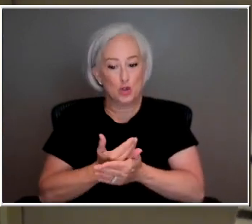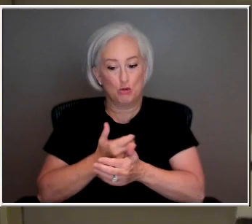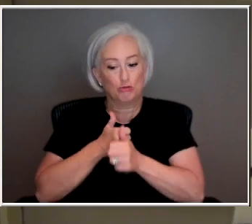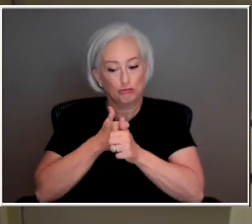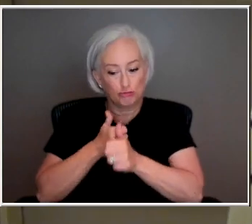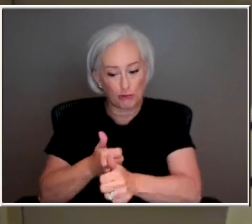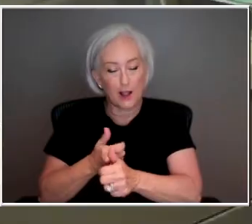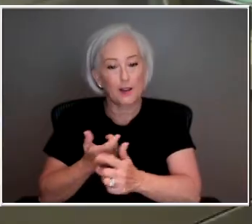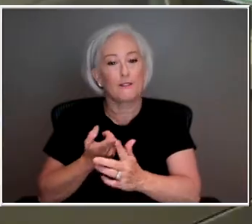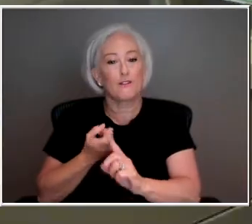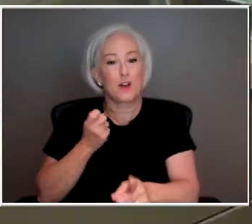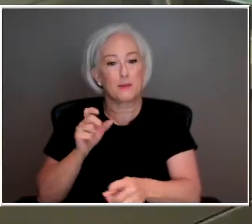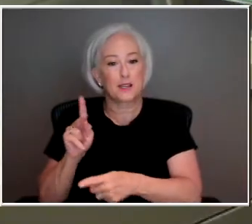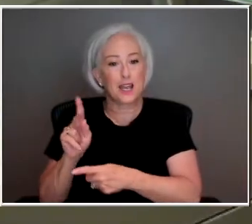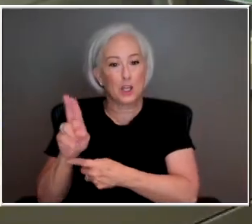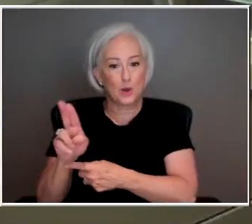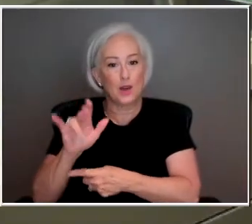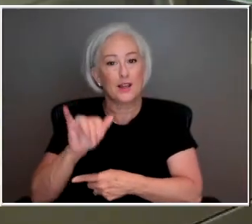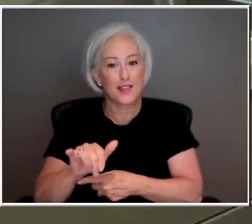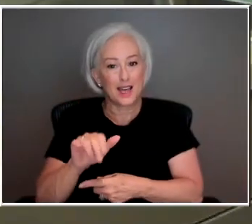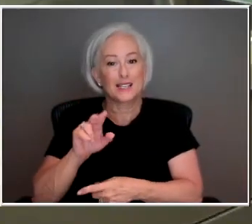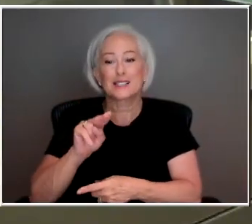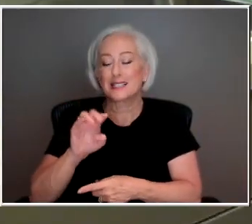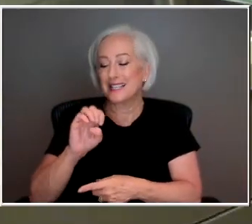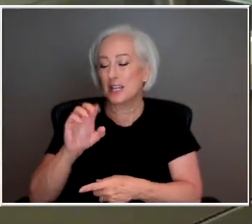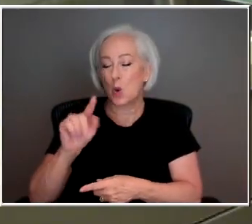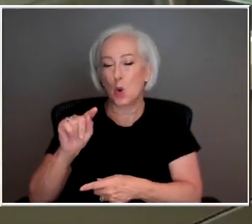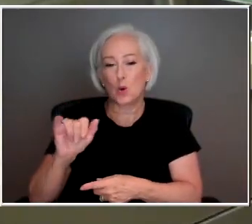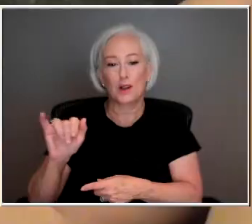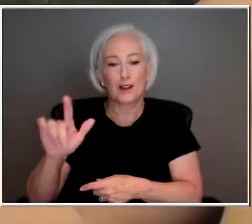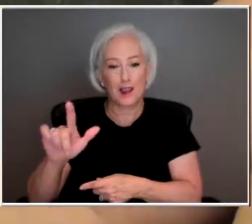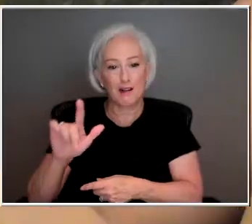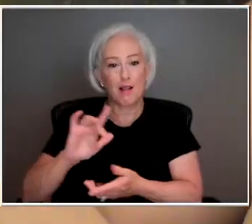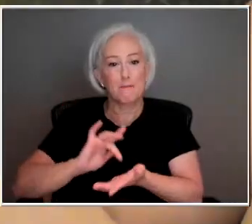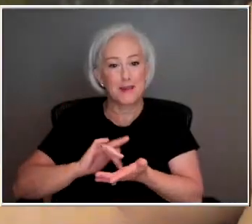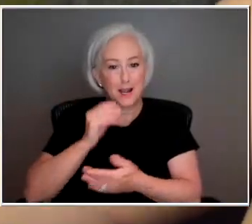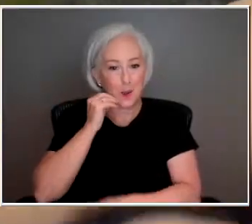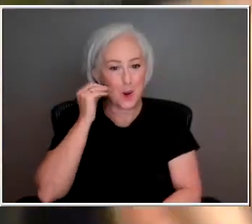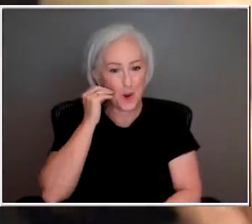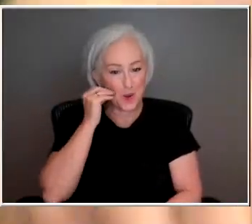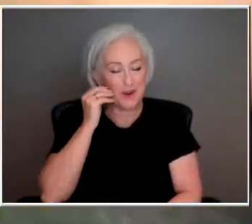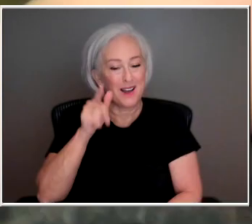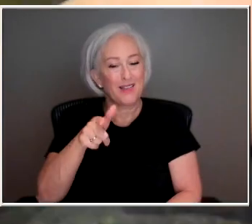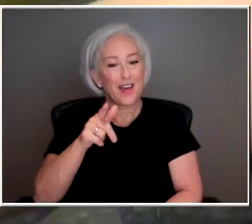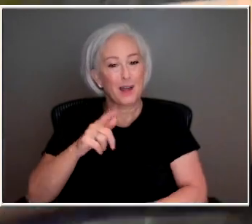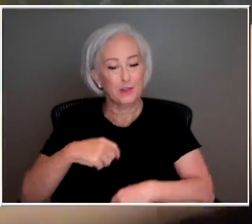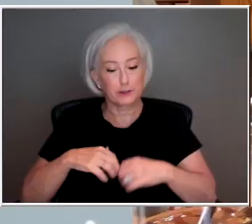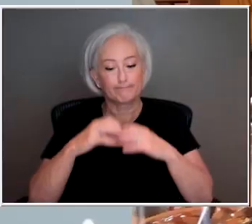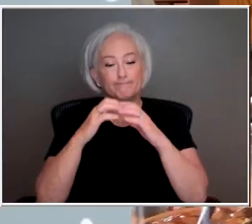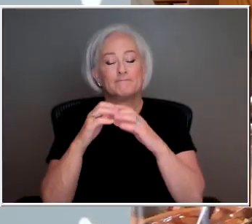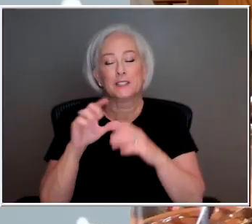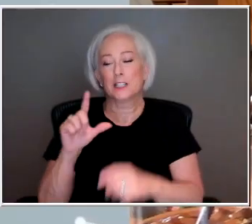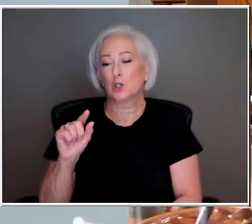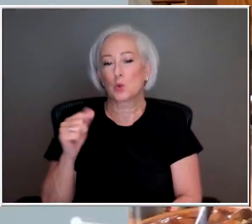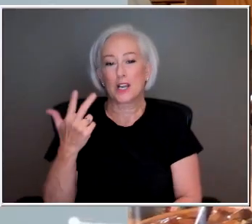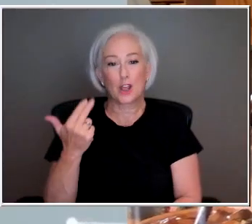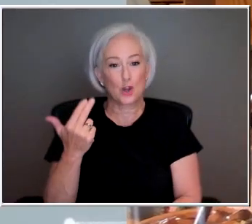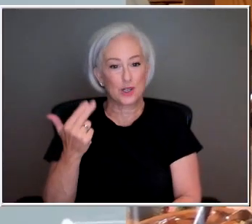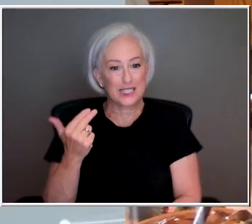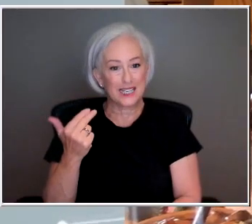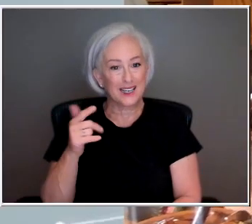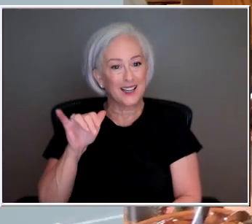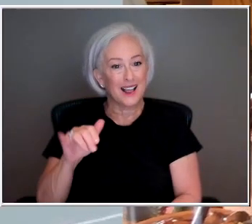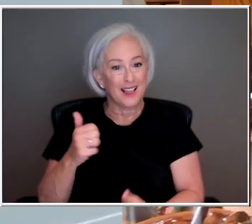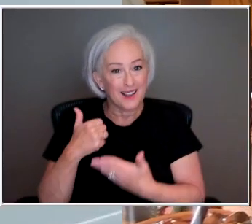our neonatal medical home. Since its start in 2013, the Neonatal Medical Home has helped thousands of kids and their